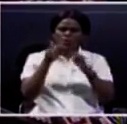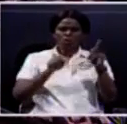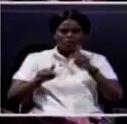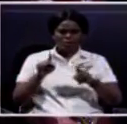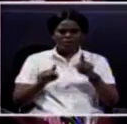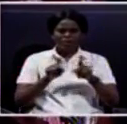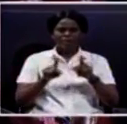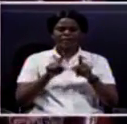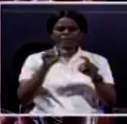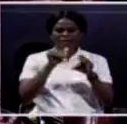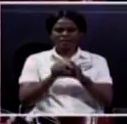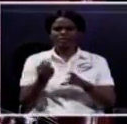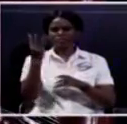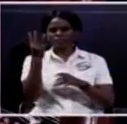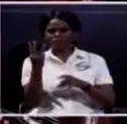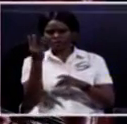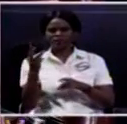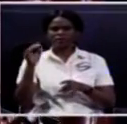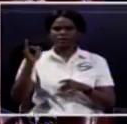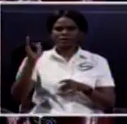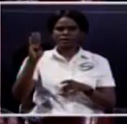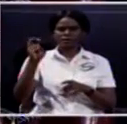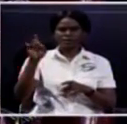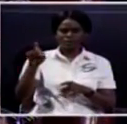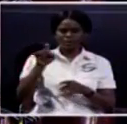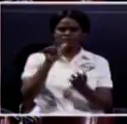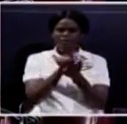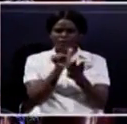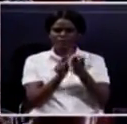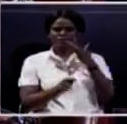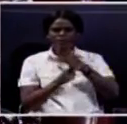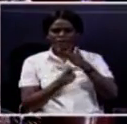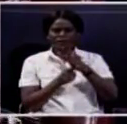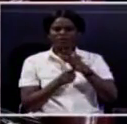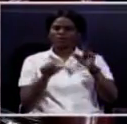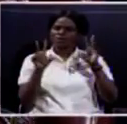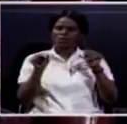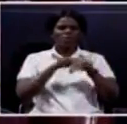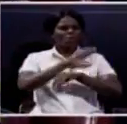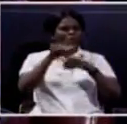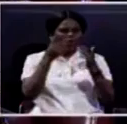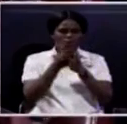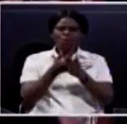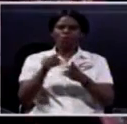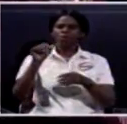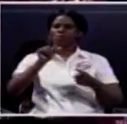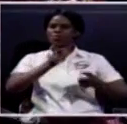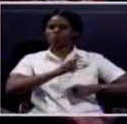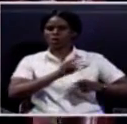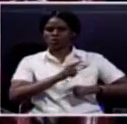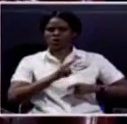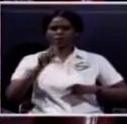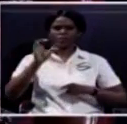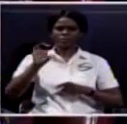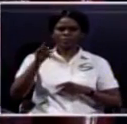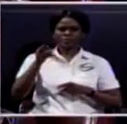in Woodlands, in Ibex, in Lusaka, Urban? It is meant for everyone in Nawalia, in Chiwombo, so